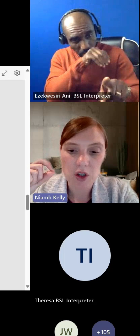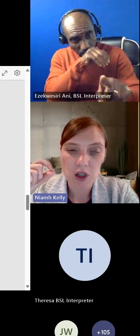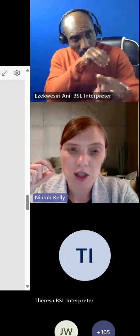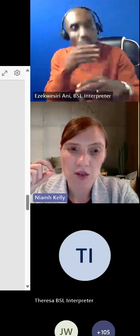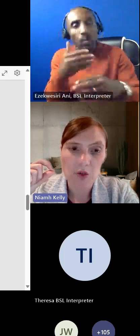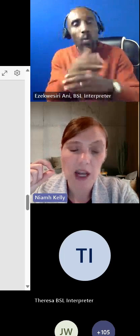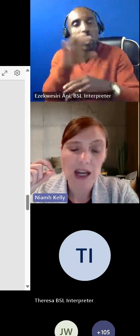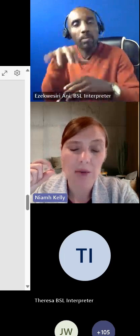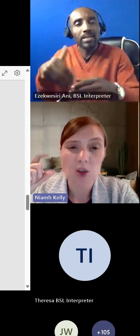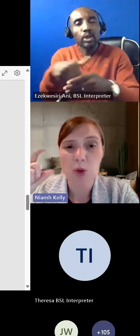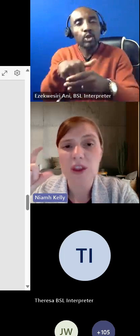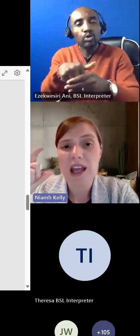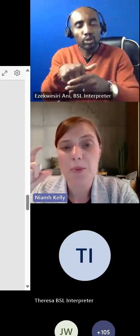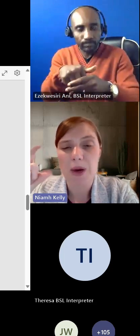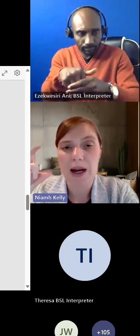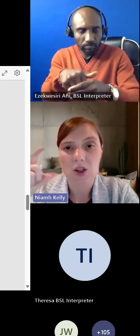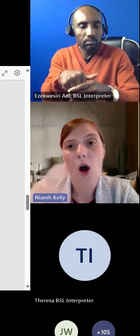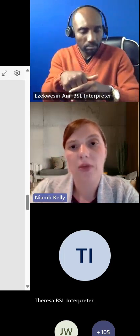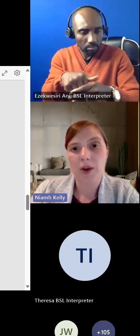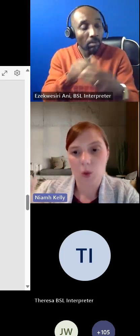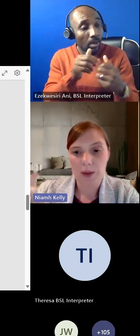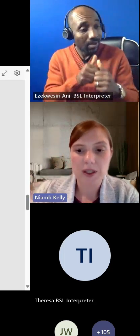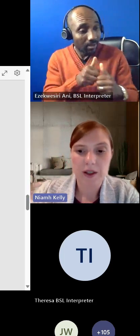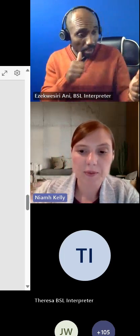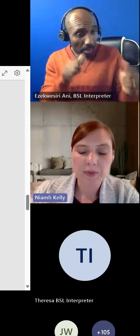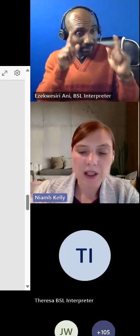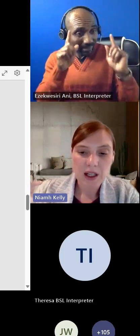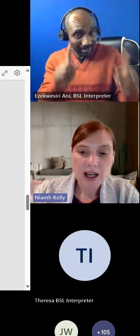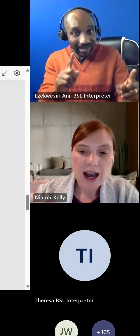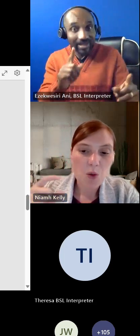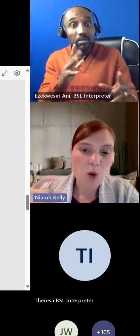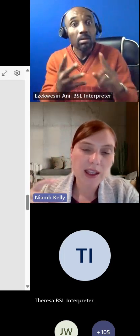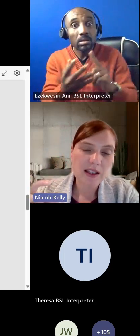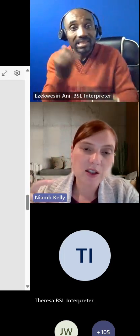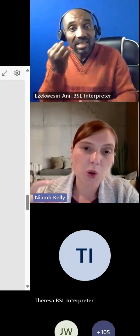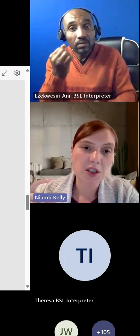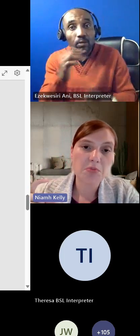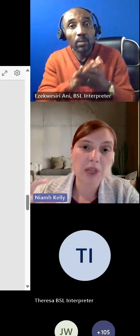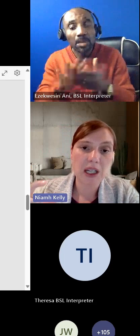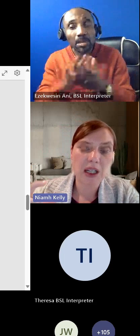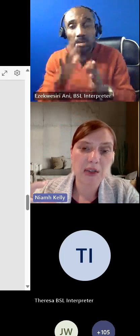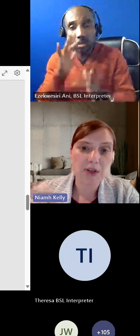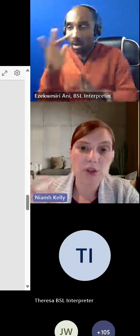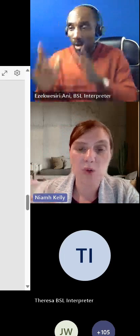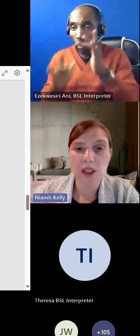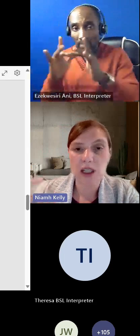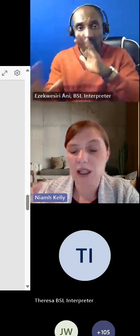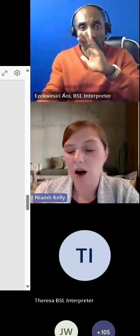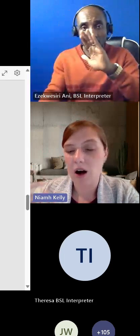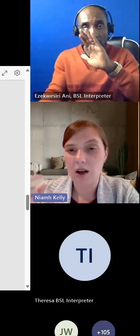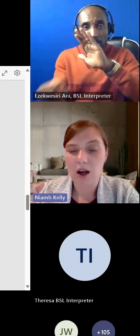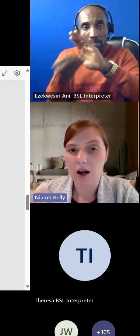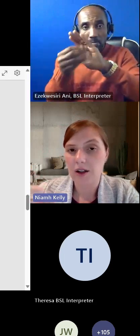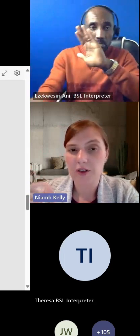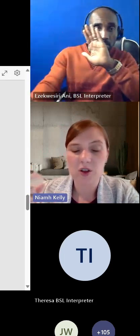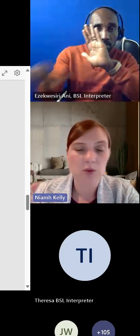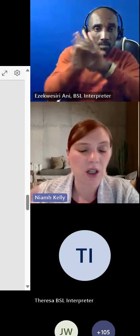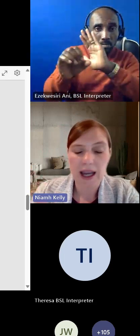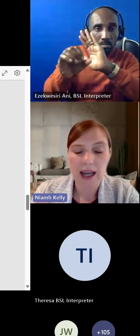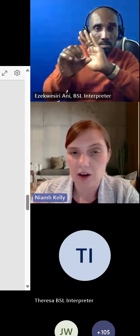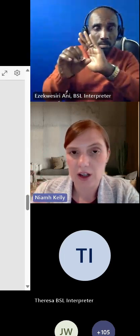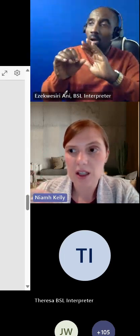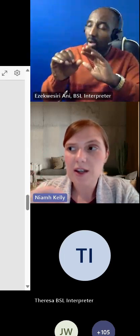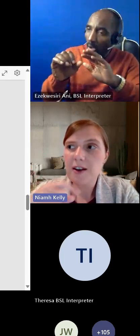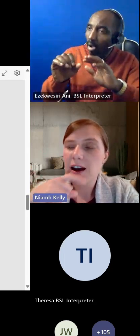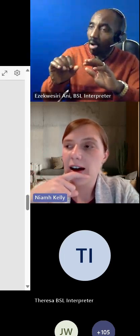the opportunity to be able to put that badge on their website. And what that's going to mean for somebody like Connor, for